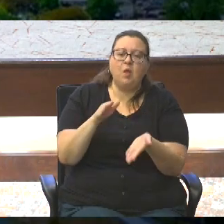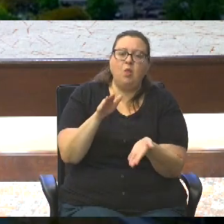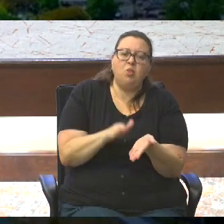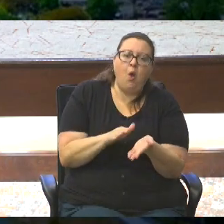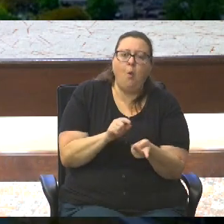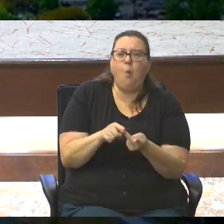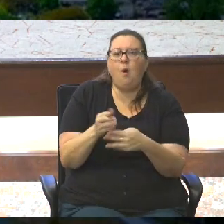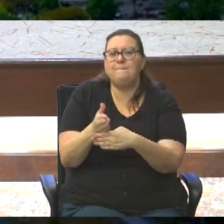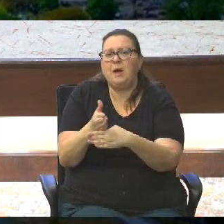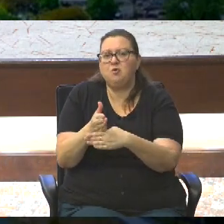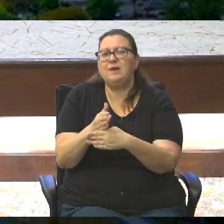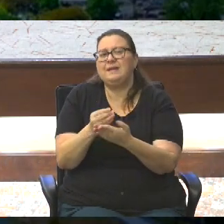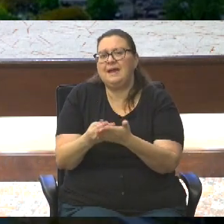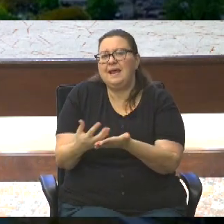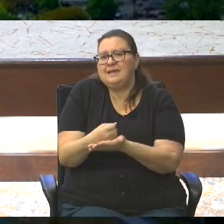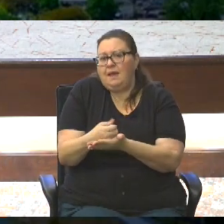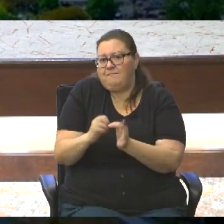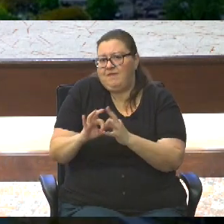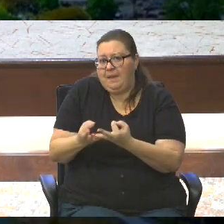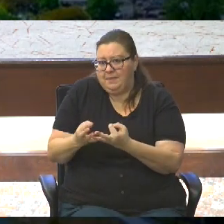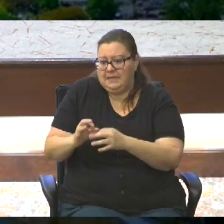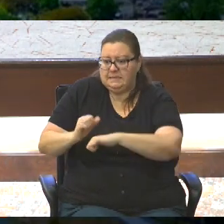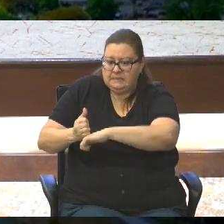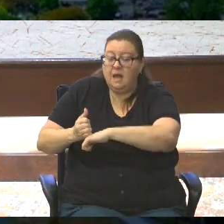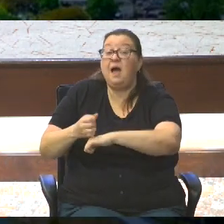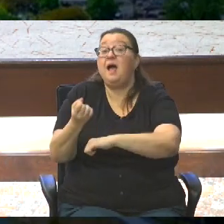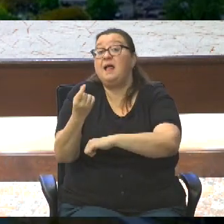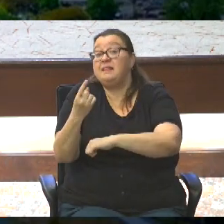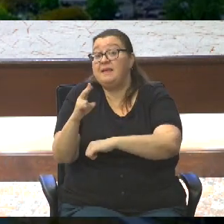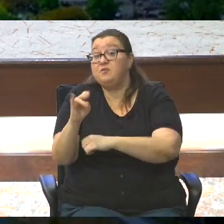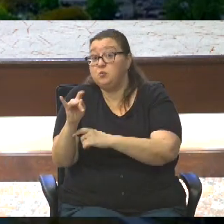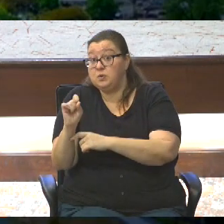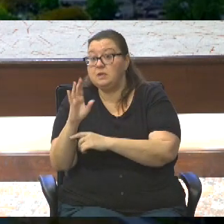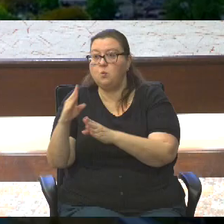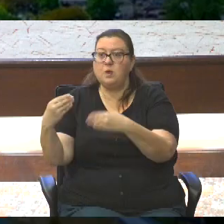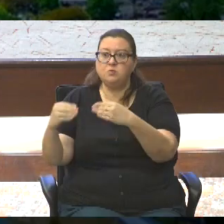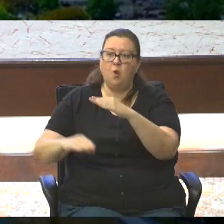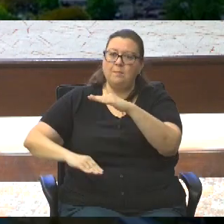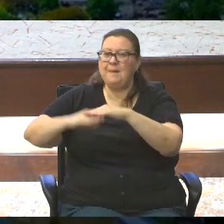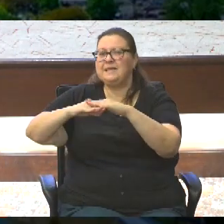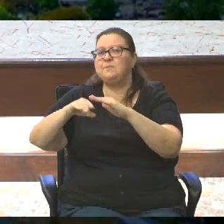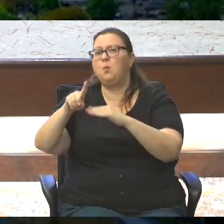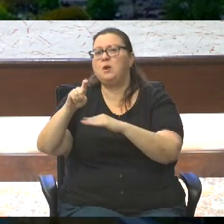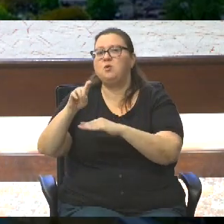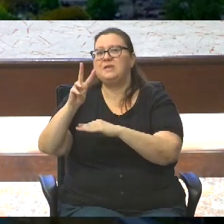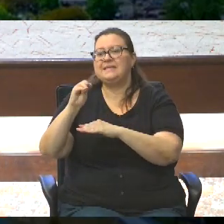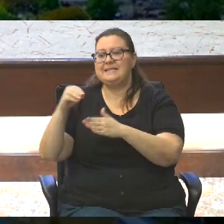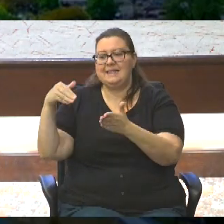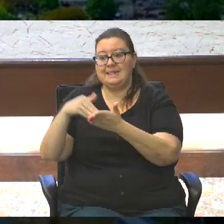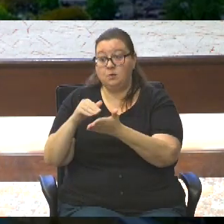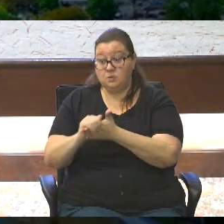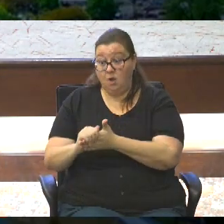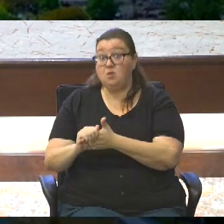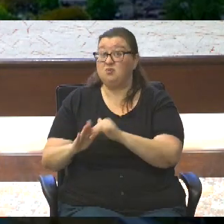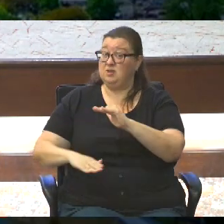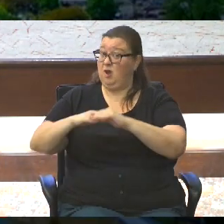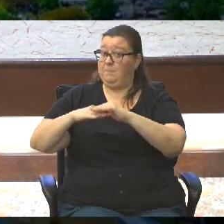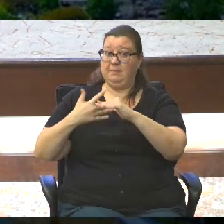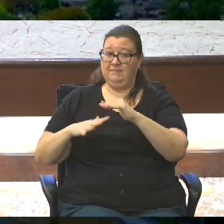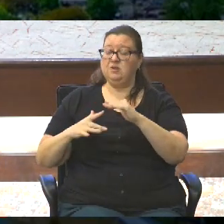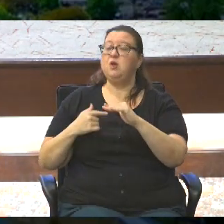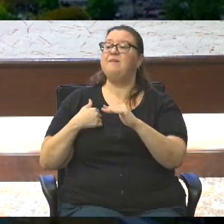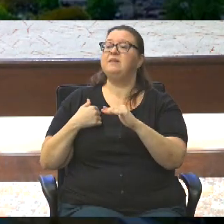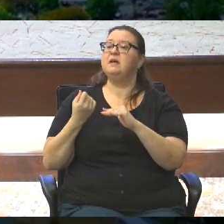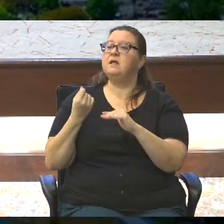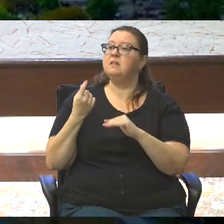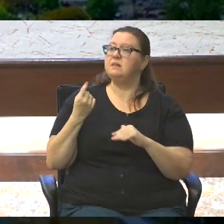exciting. Those 11 units will be sold at a maximum price of $160,000. And so there'll be